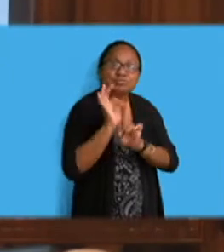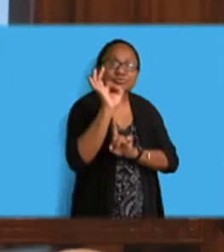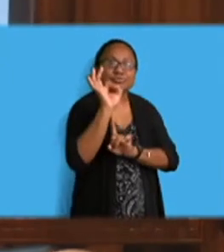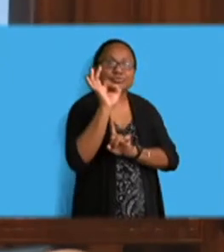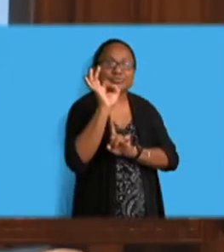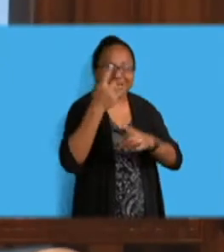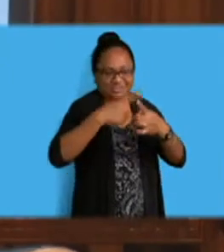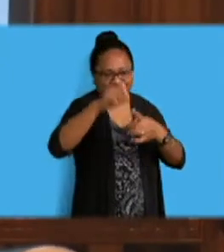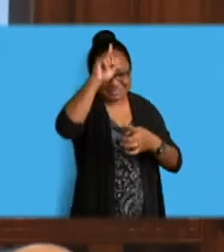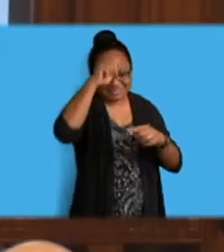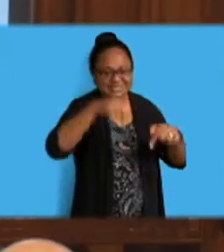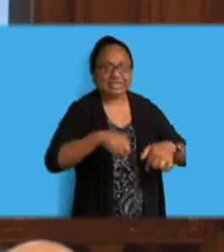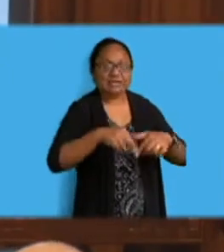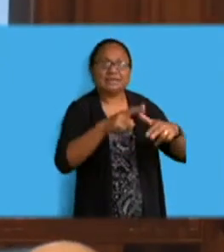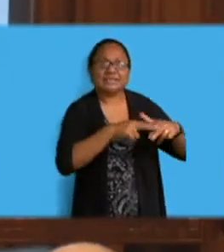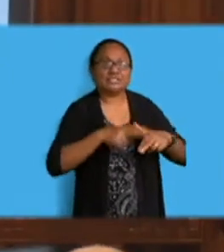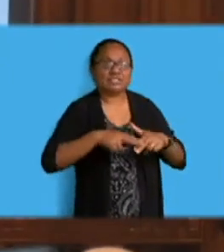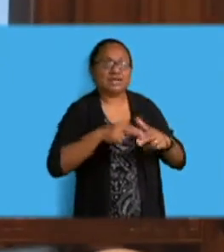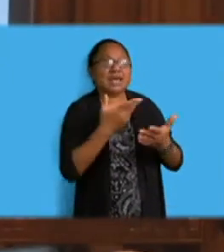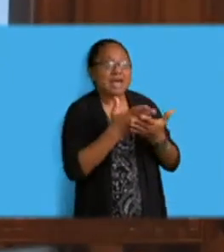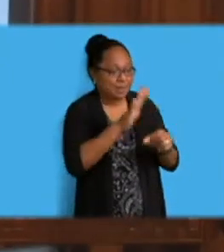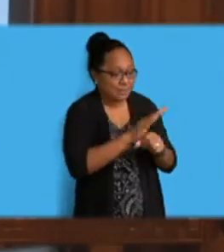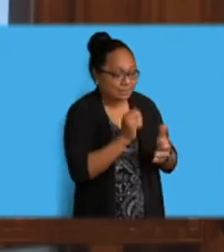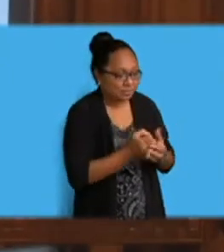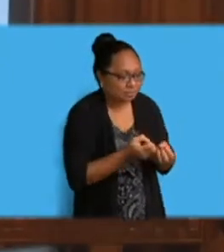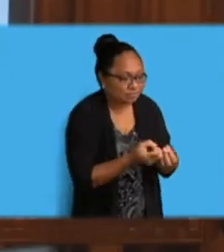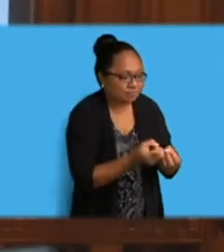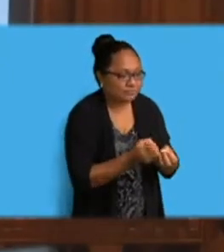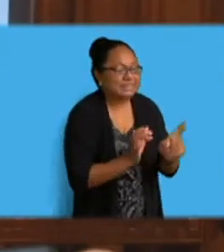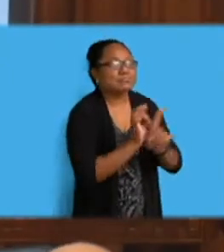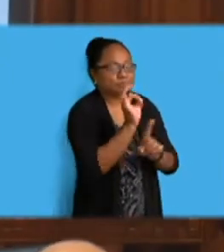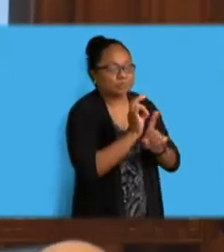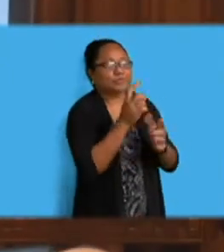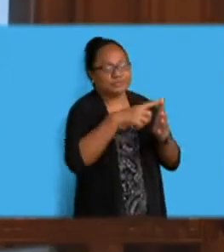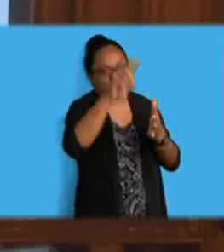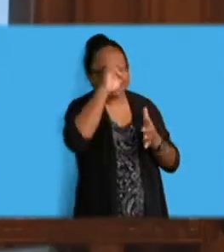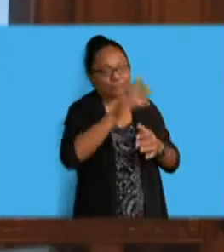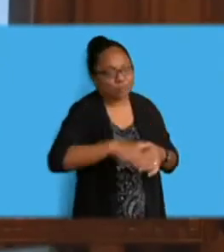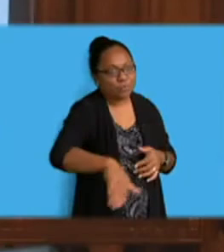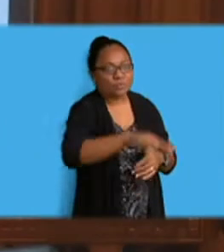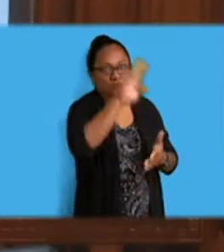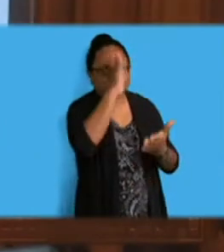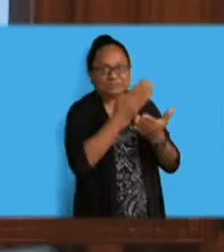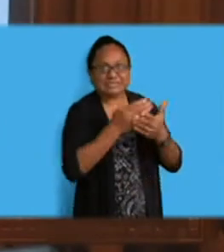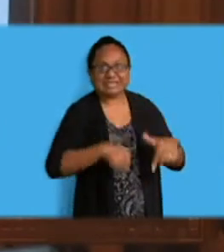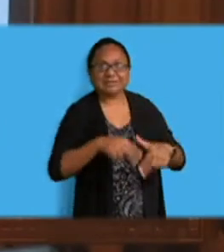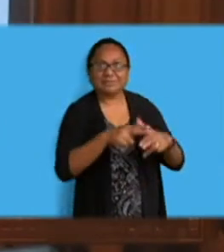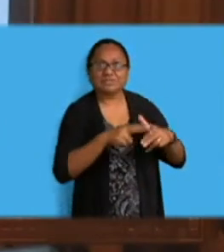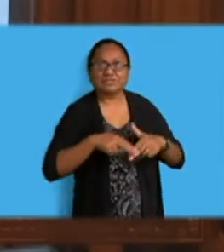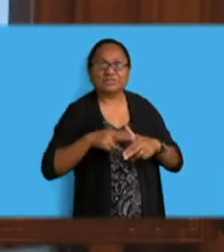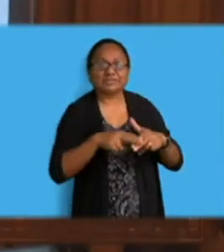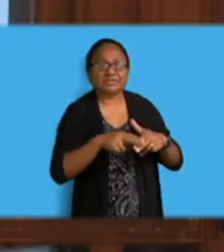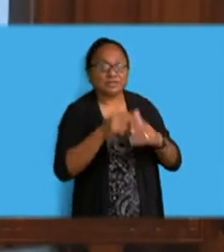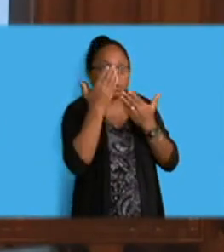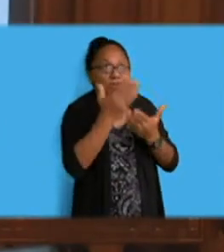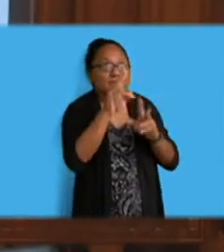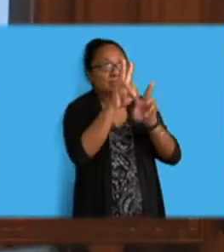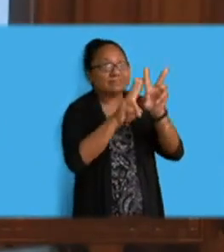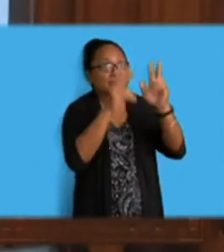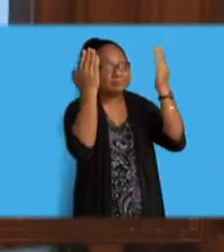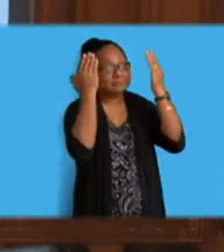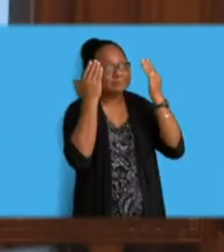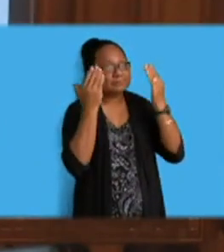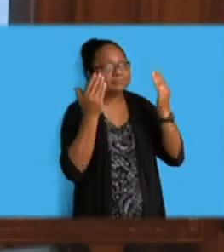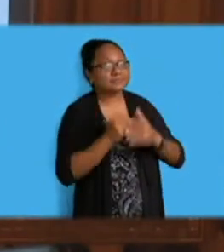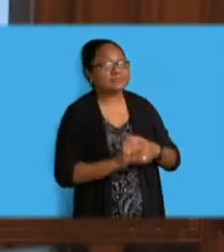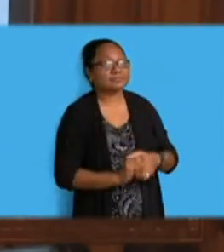quality, providing quality education to everyone, the rank and file included. Honourable Deputy Speaker, the Minister of